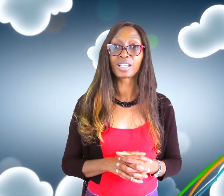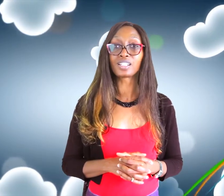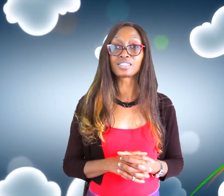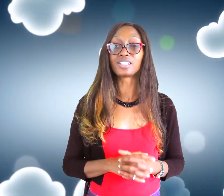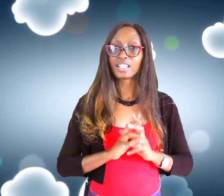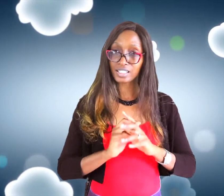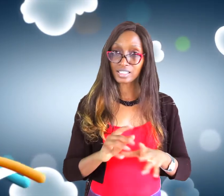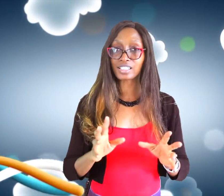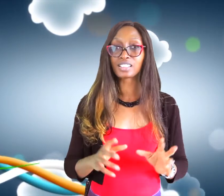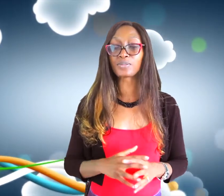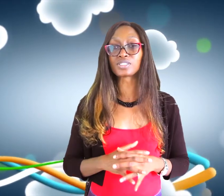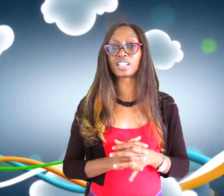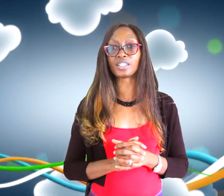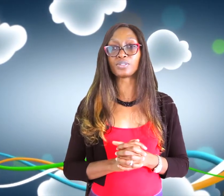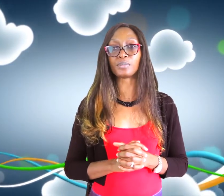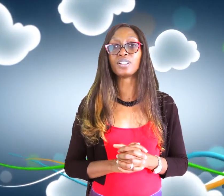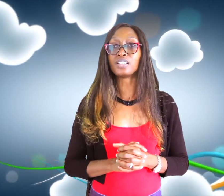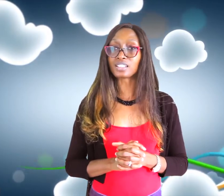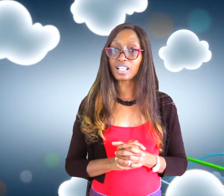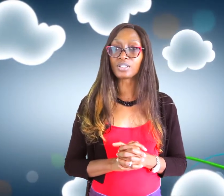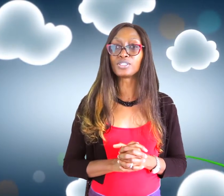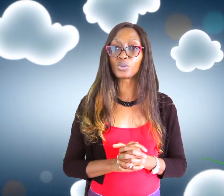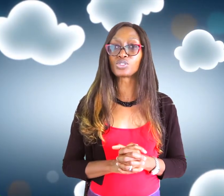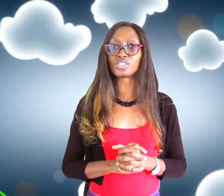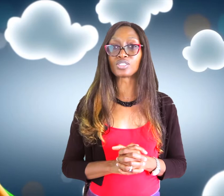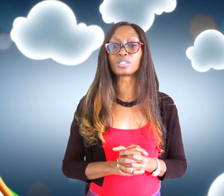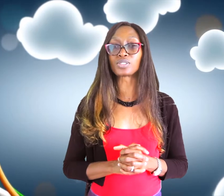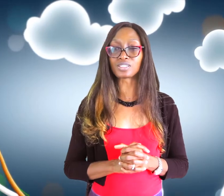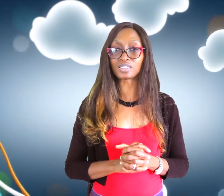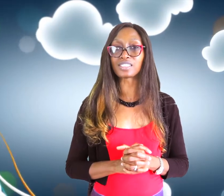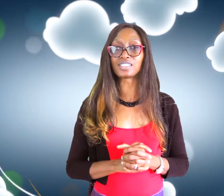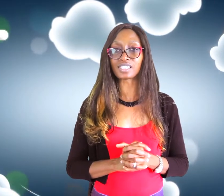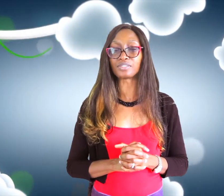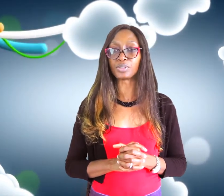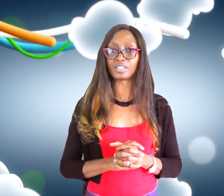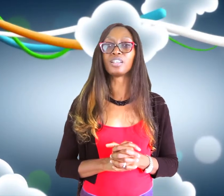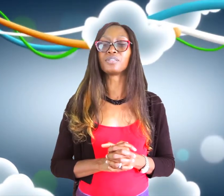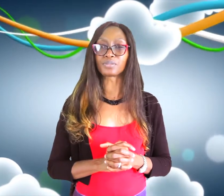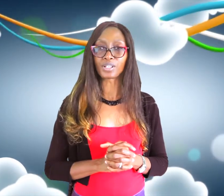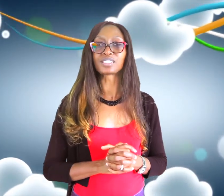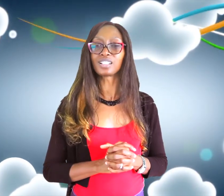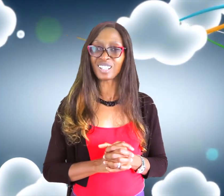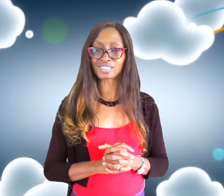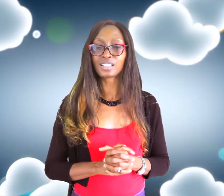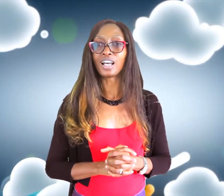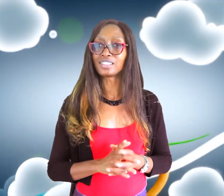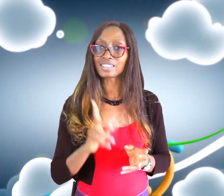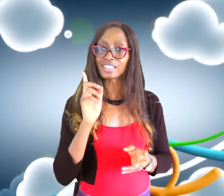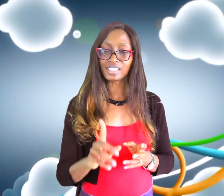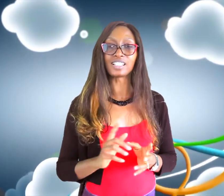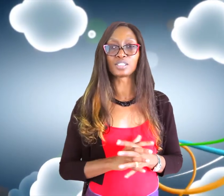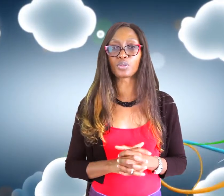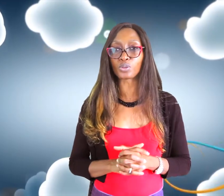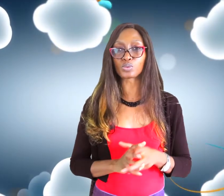And then he realized that his entire life was still ahead of him. That now he knows Jesus, he must let his life be first class. And